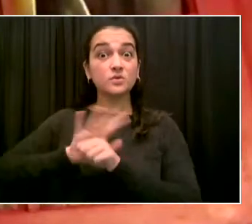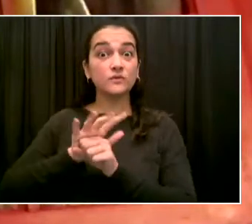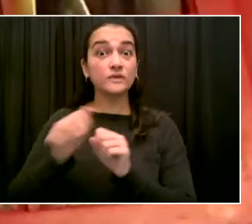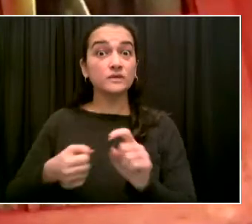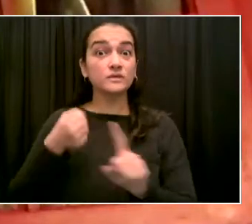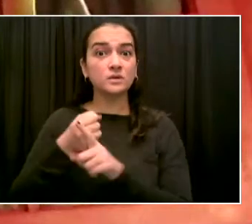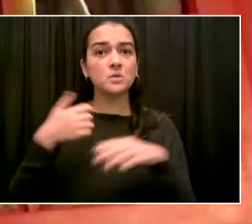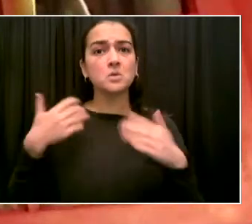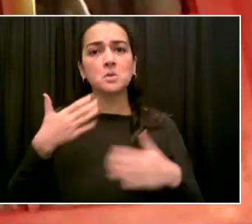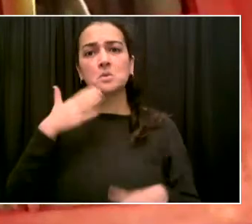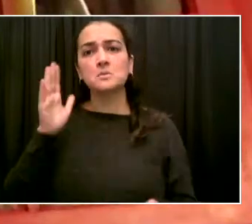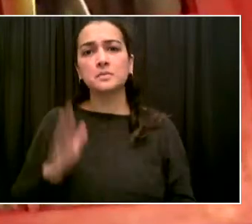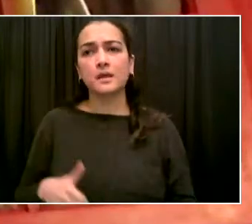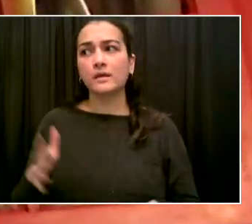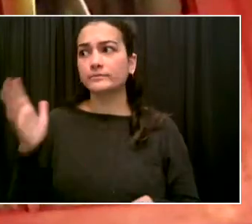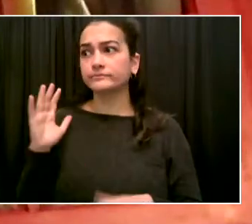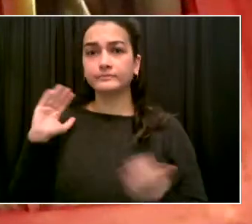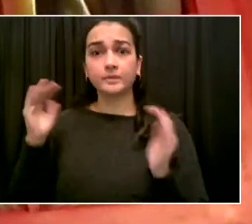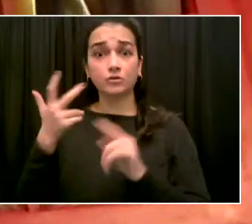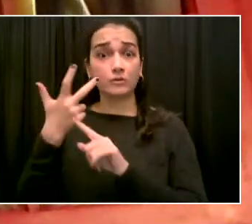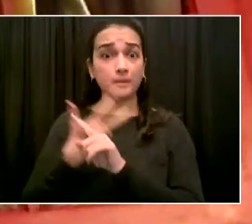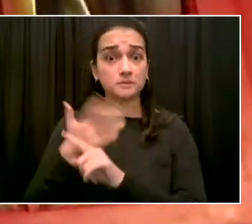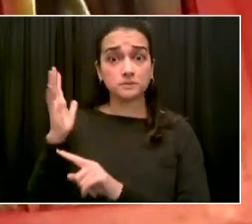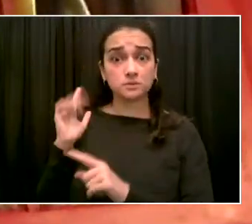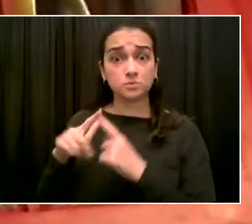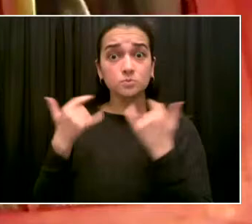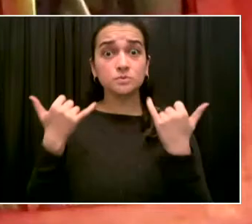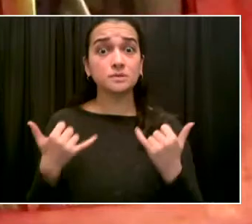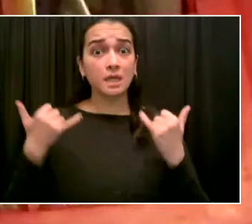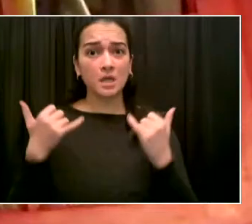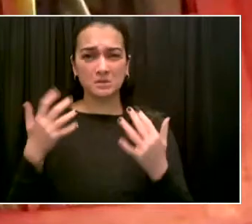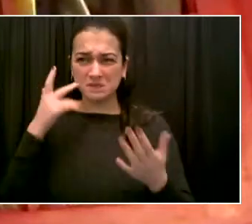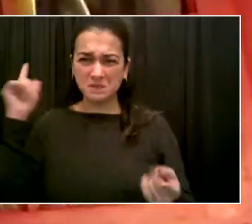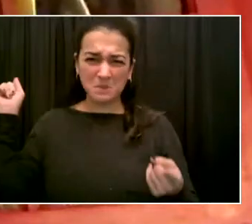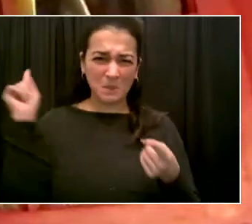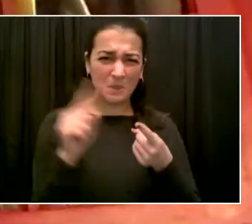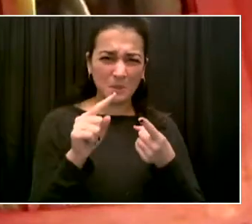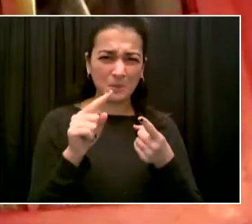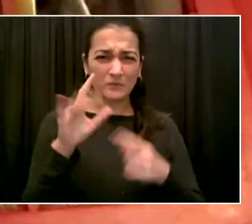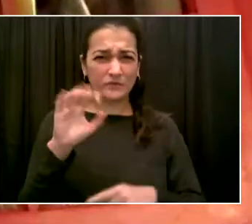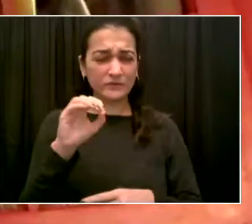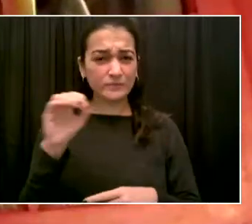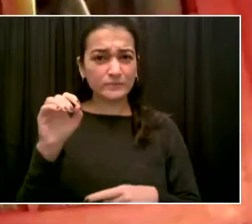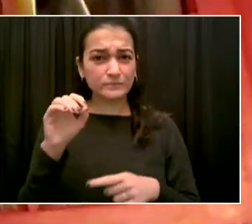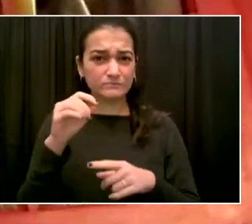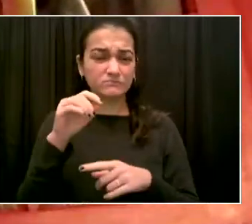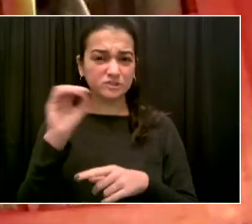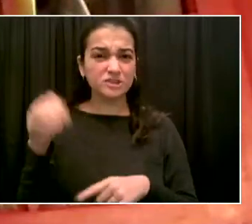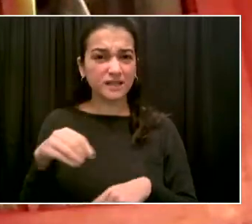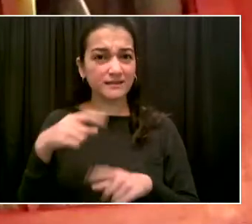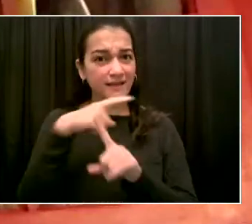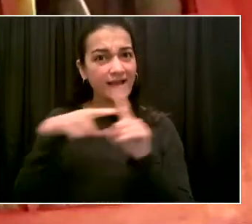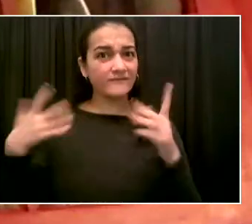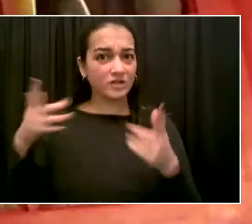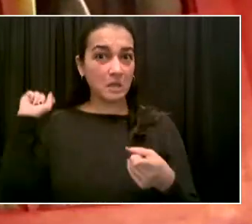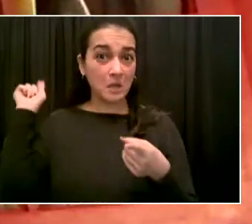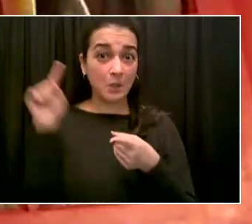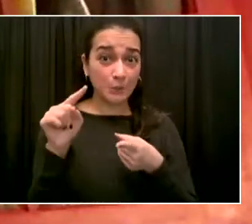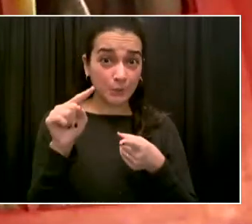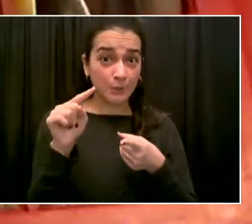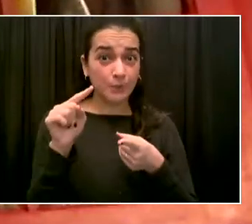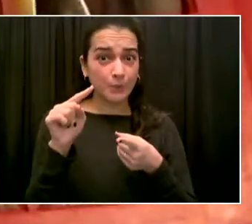direction. Everything that we see around us indicates that we're going in the right direction. And we're leading the way here in New York